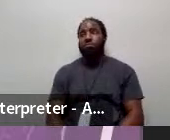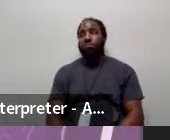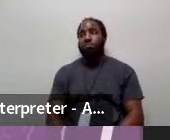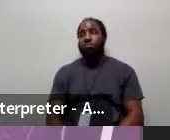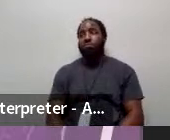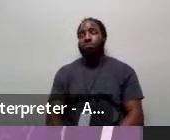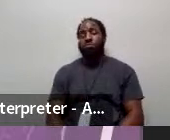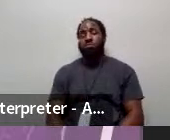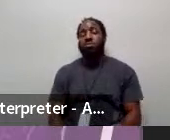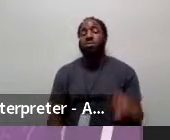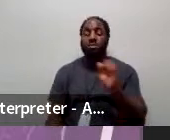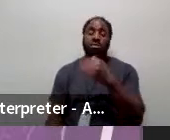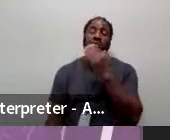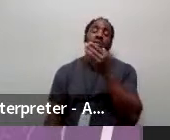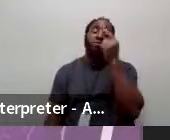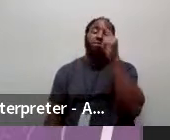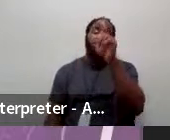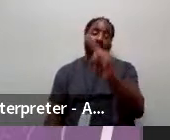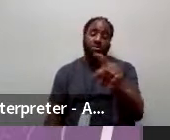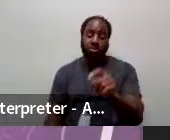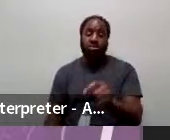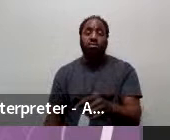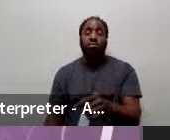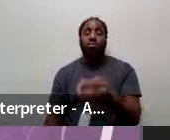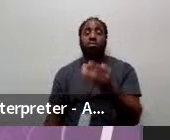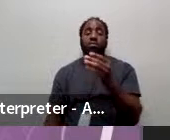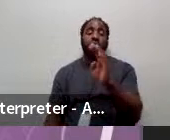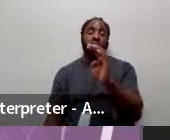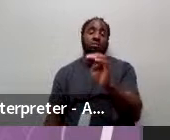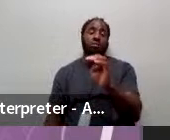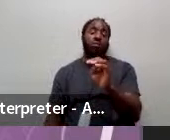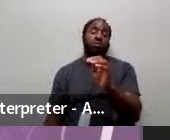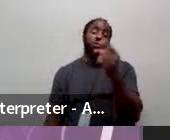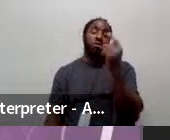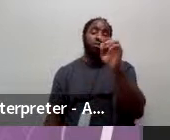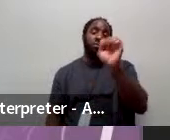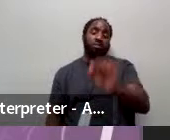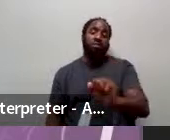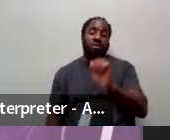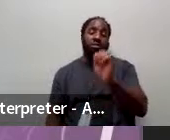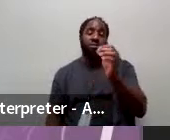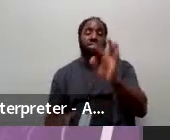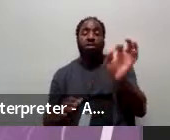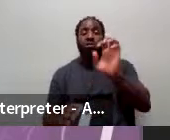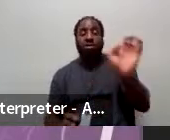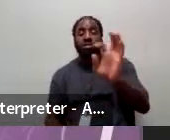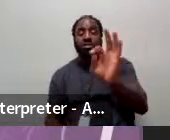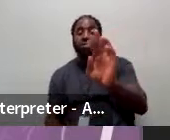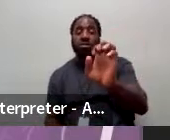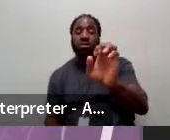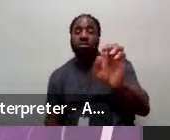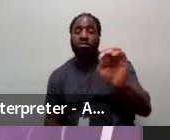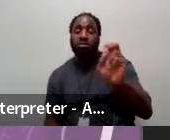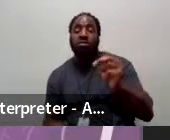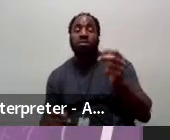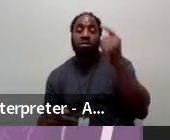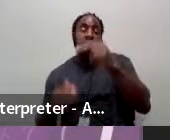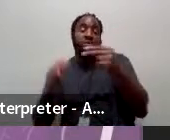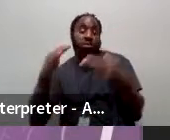Yes, thanks for the question, Mr. Hamilton. Yeah, for the south side of East Tremont, where the Parkchester garages is,